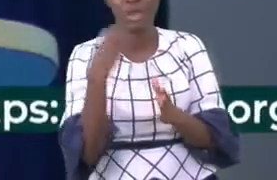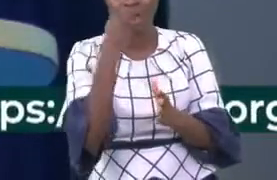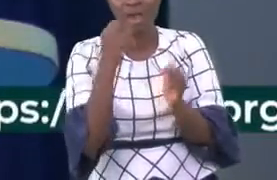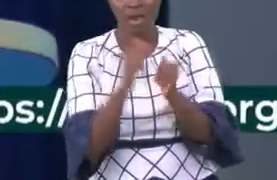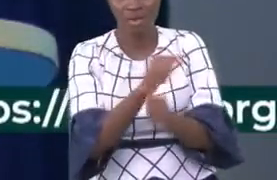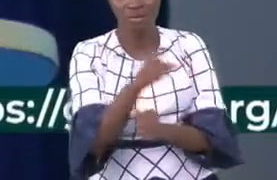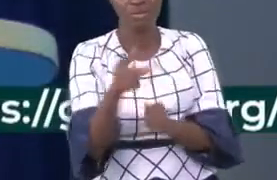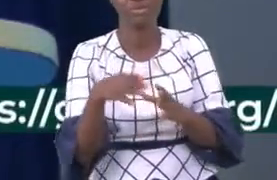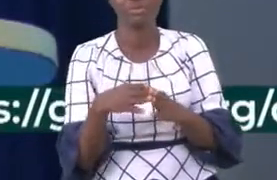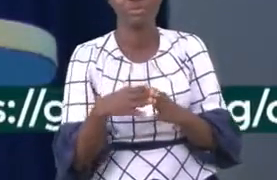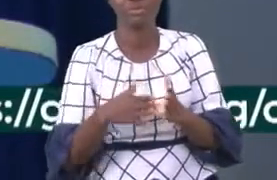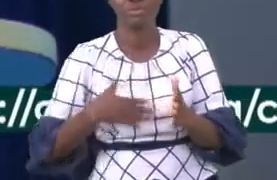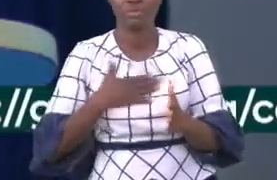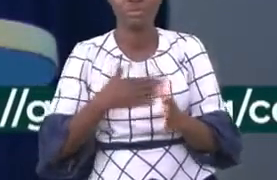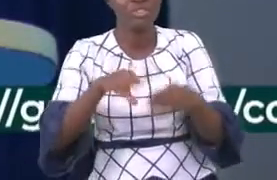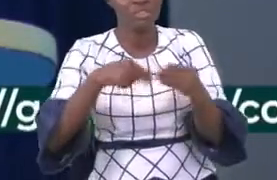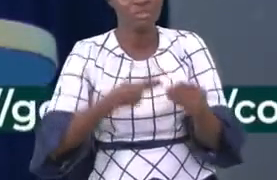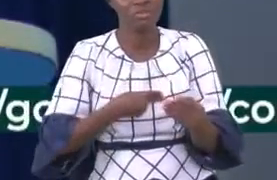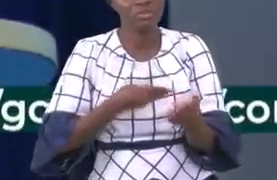all your details, please.